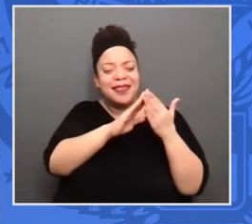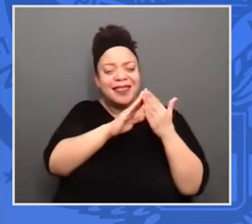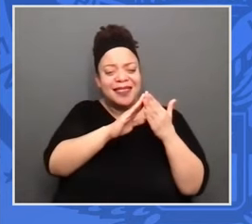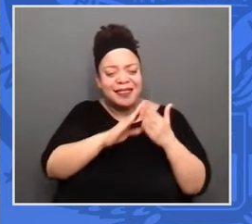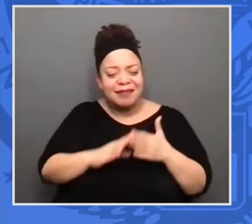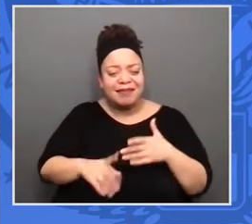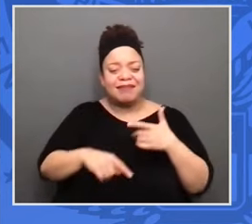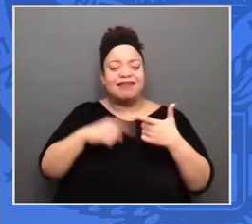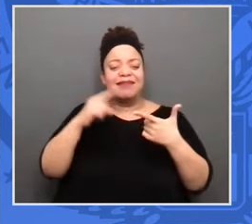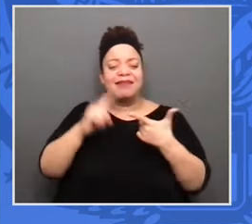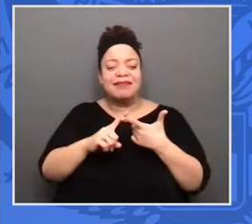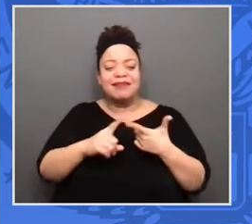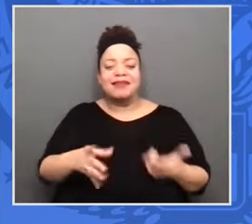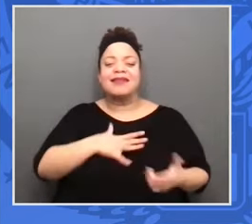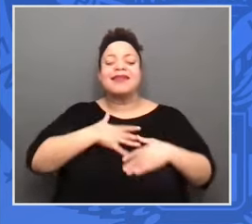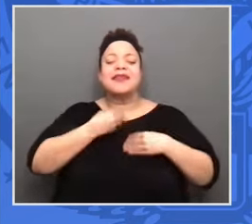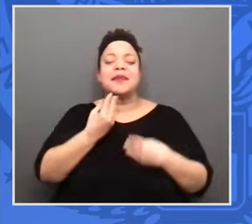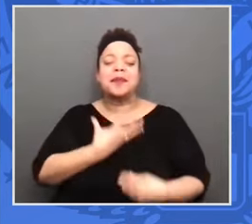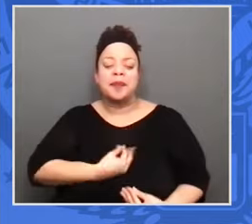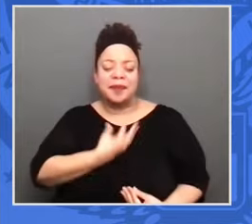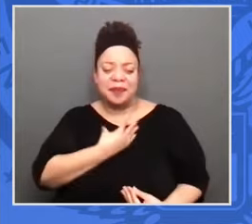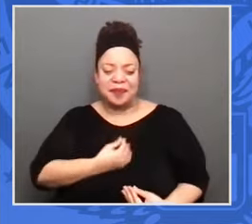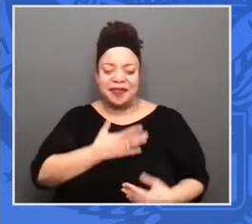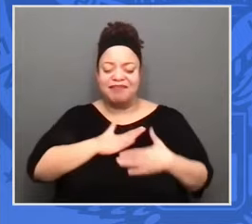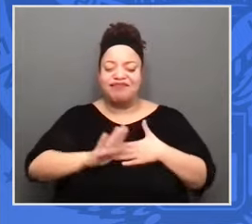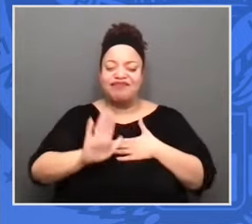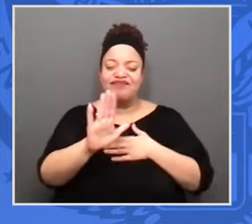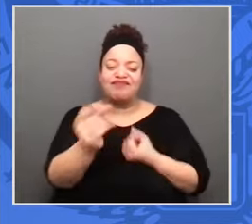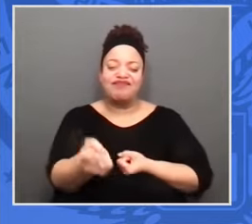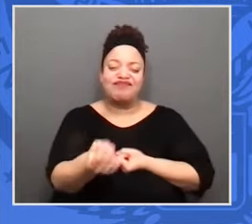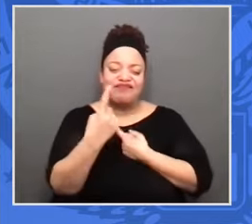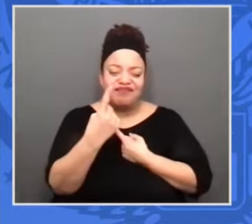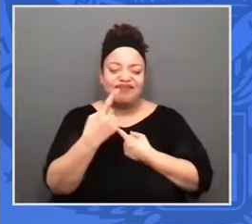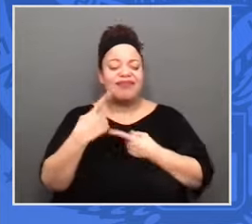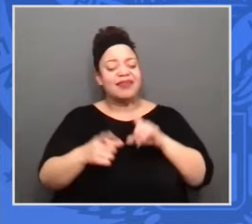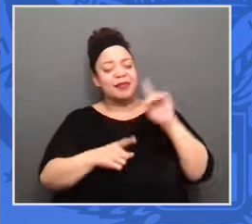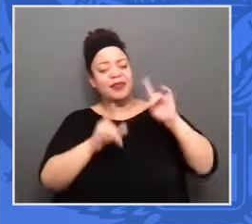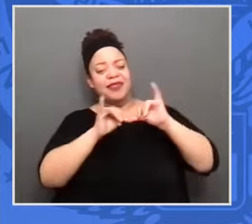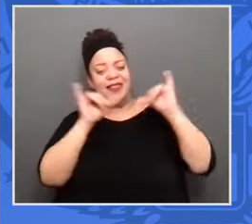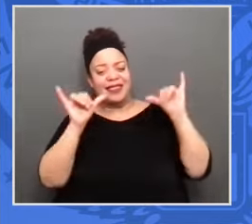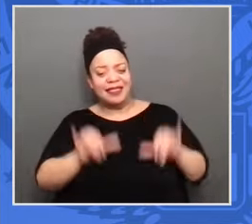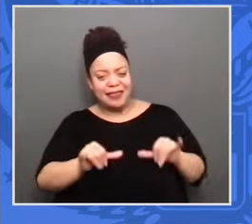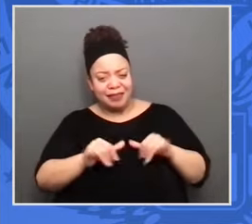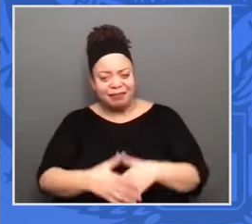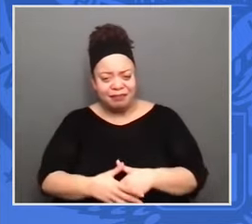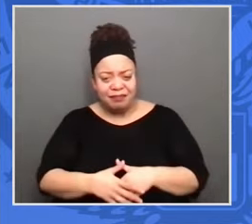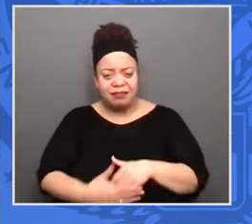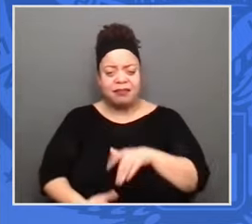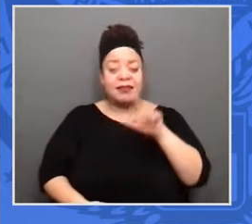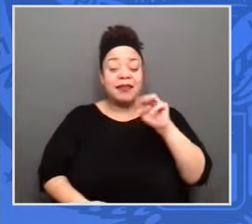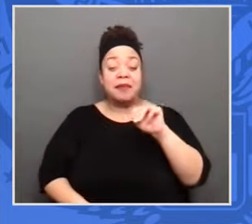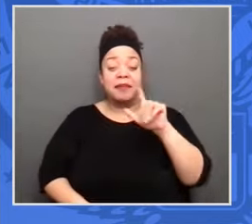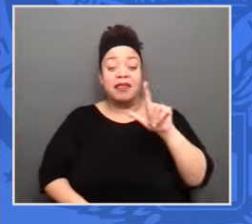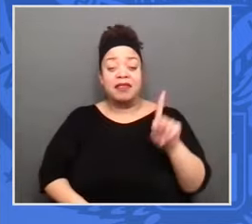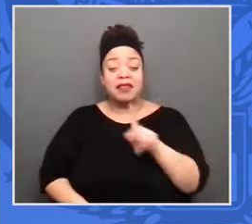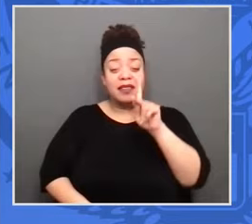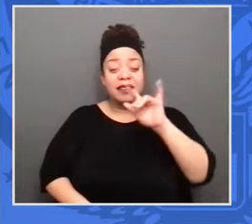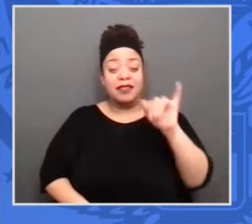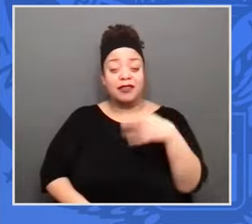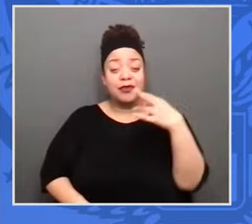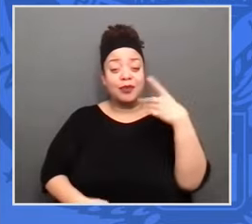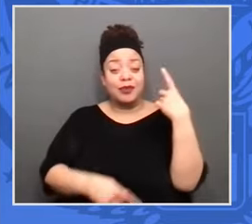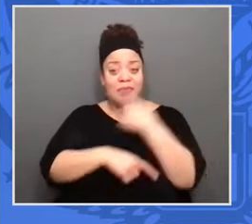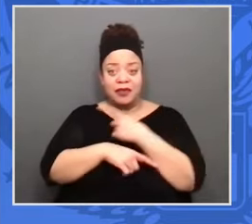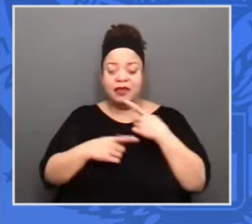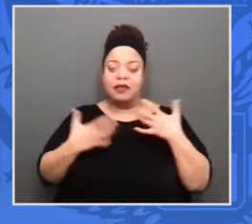Day of Service on Monday, Martin Luther King Jr. Day, when Americans across the country volunteered in their neighborhoods, providing